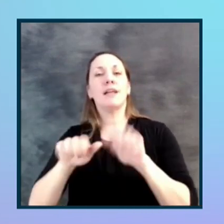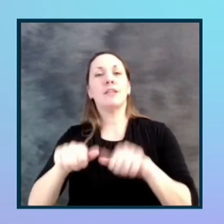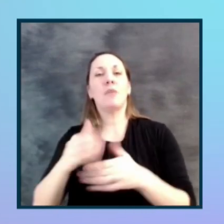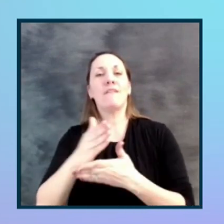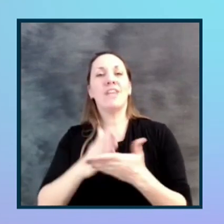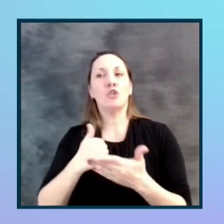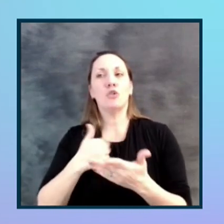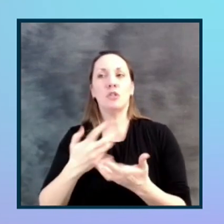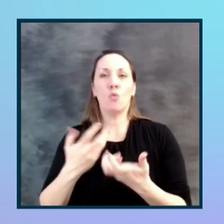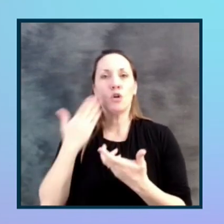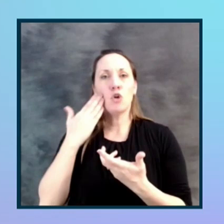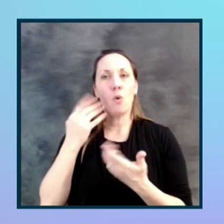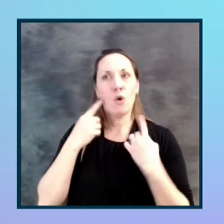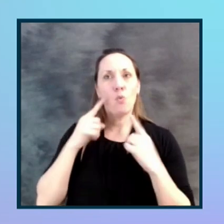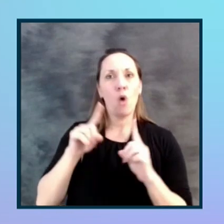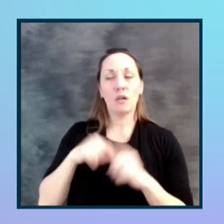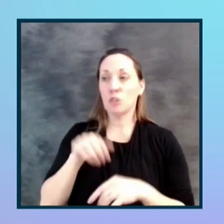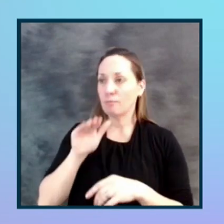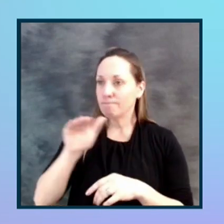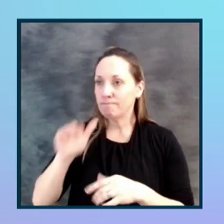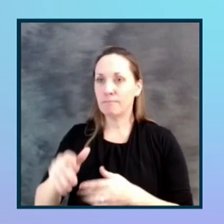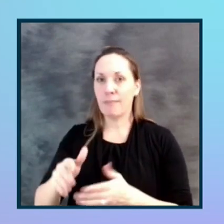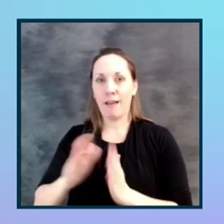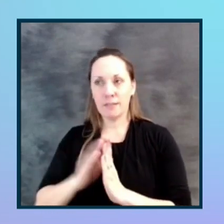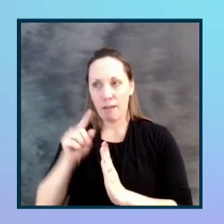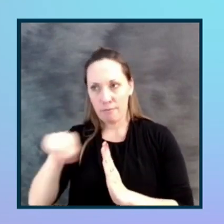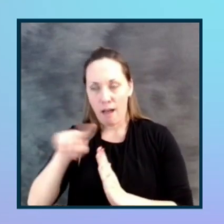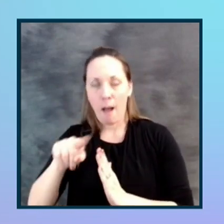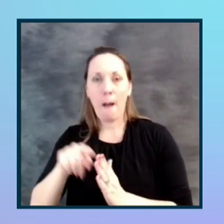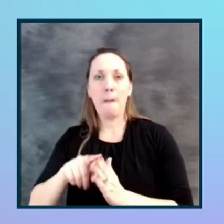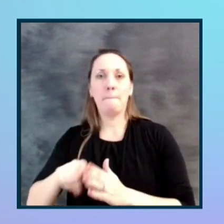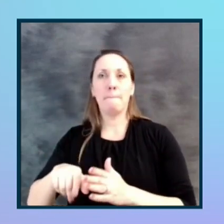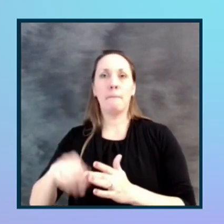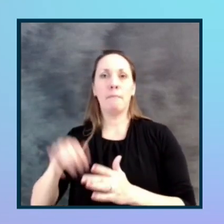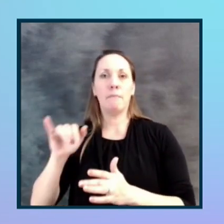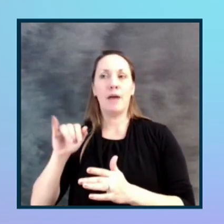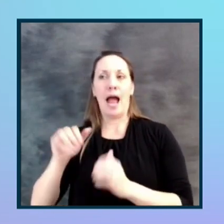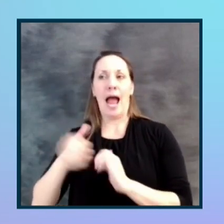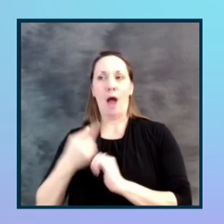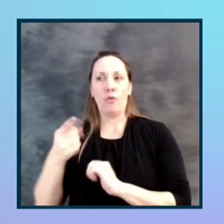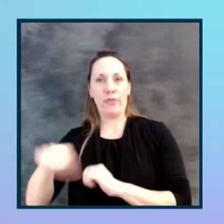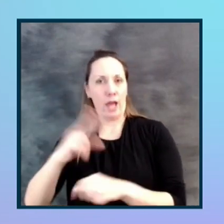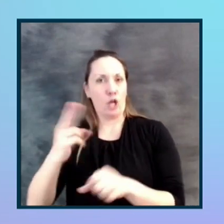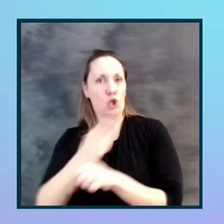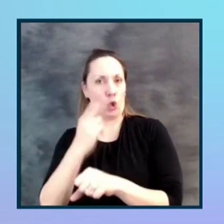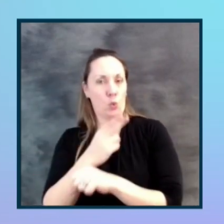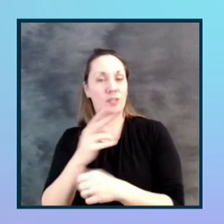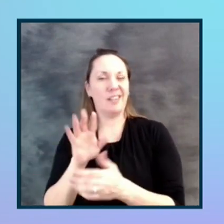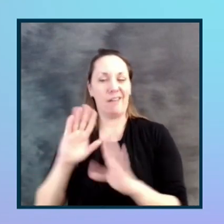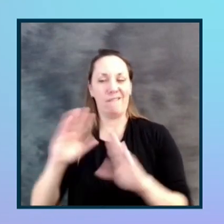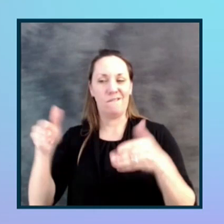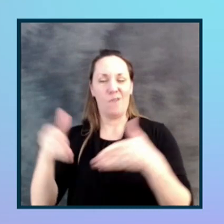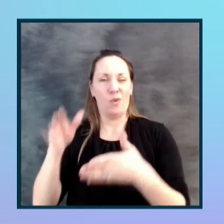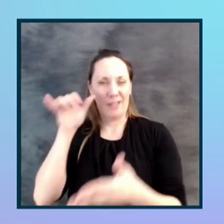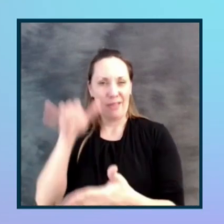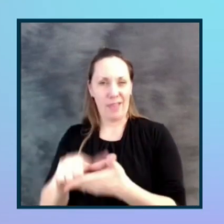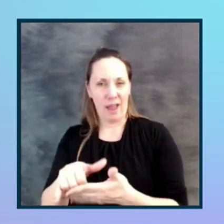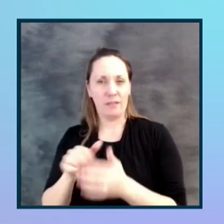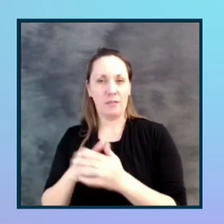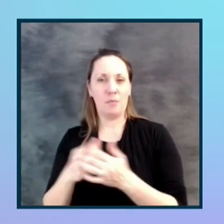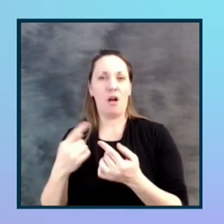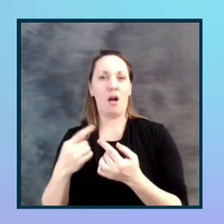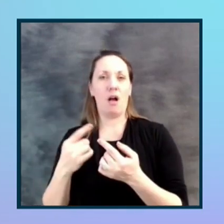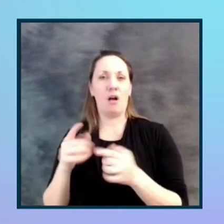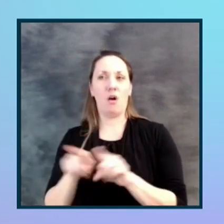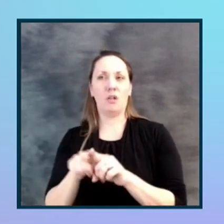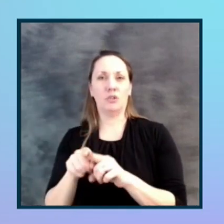customers about how they are utilizing it and probing more into those use cases that align with disabilities